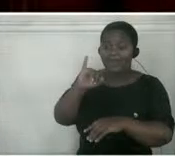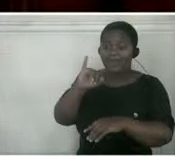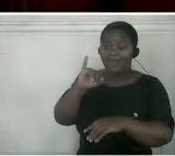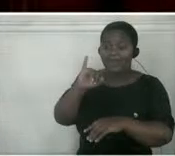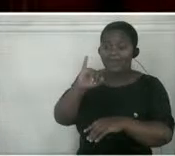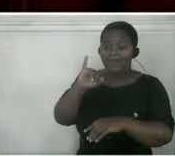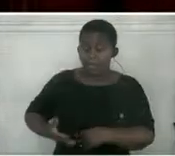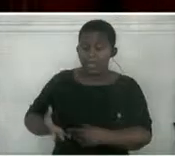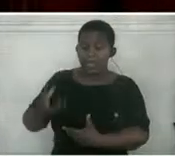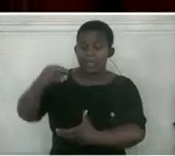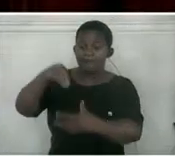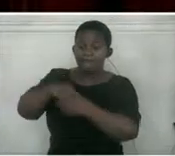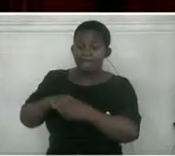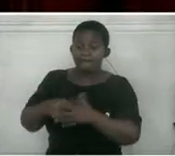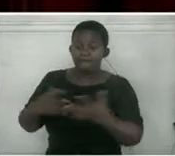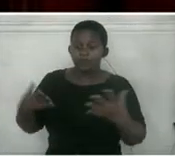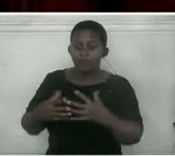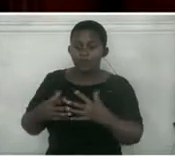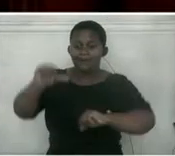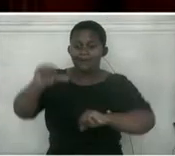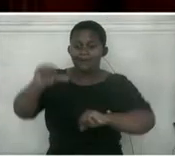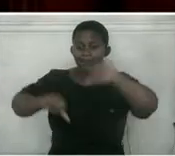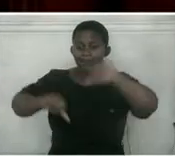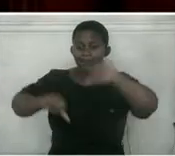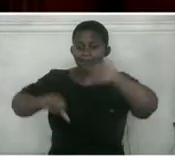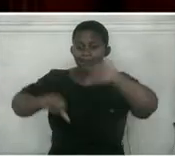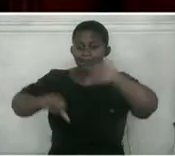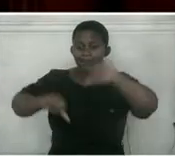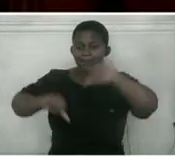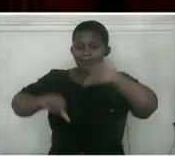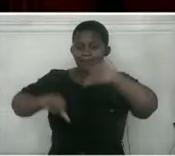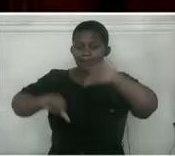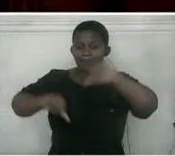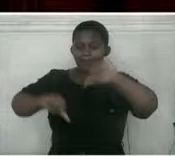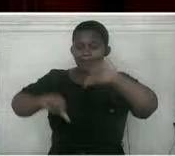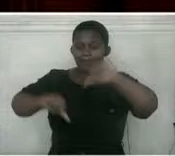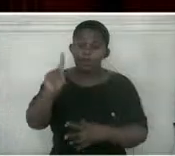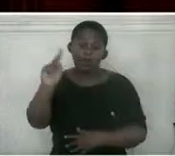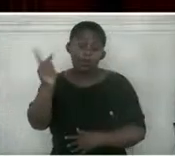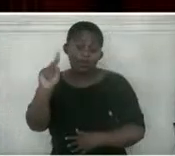cooperatives involved in chemical manufacturing in Kwamashu Township.